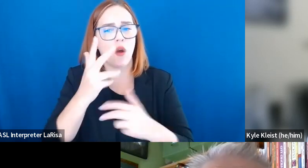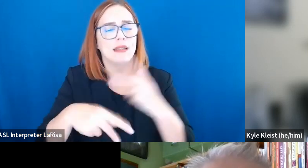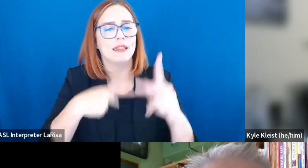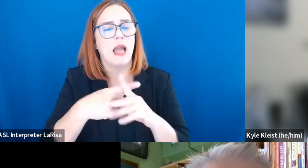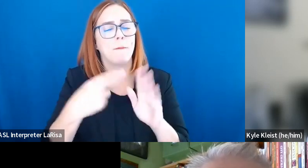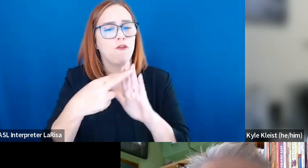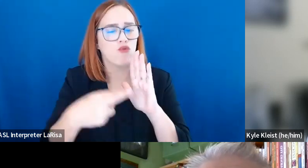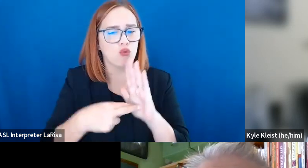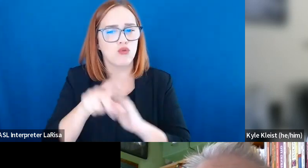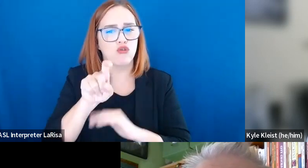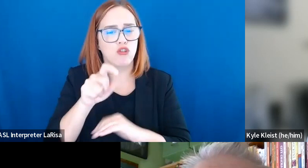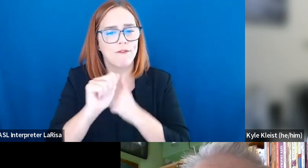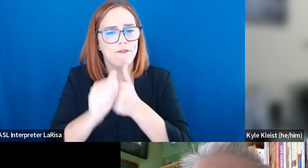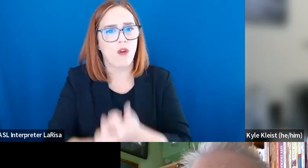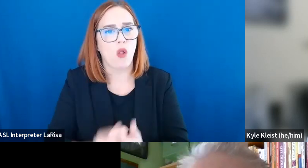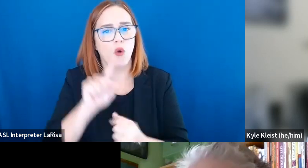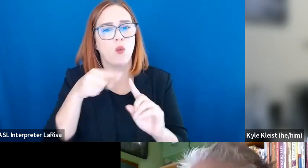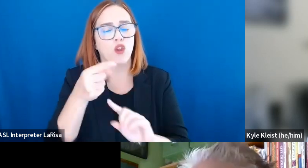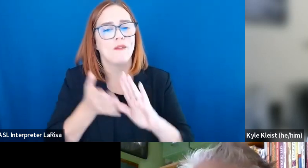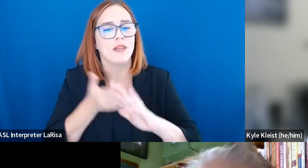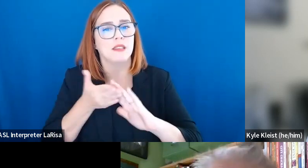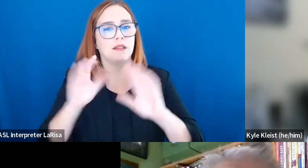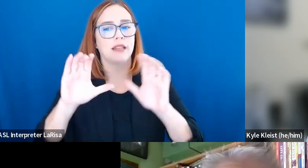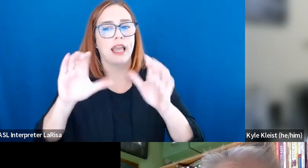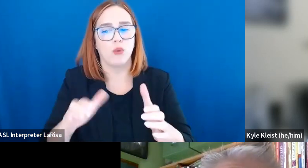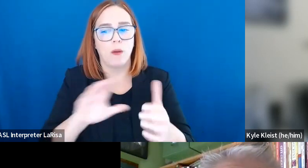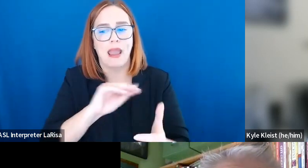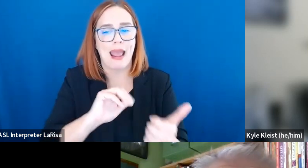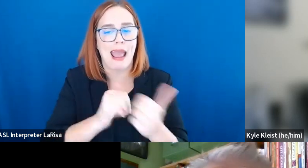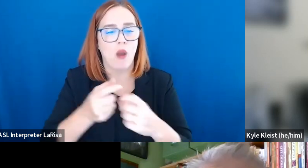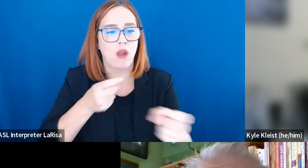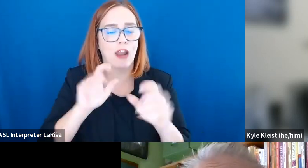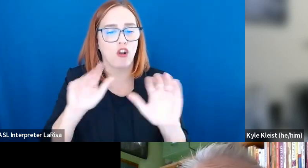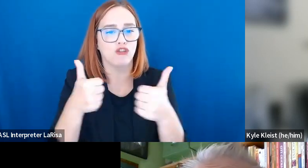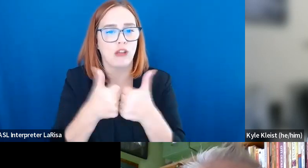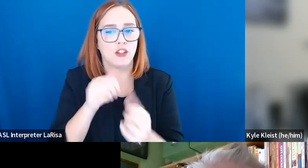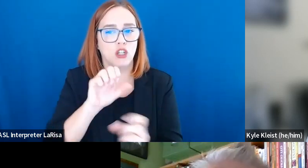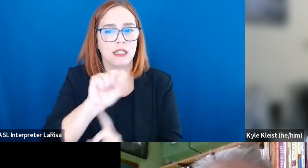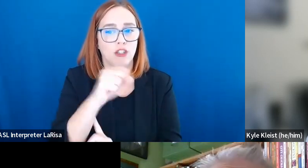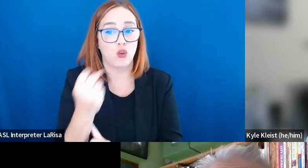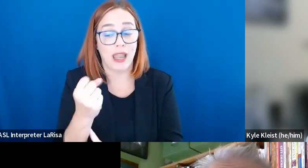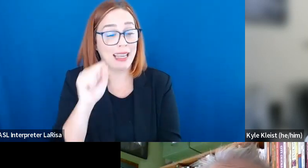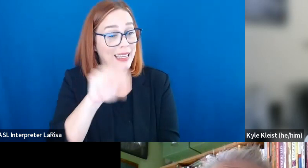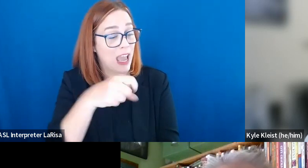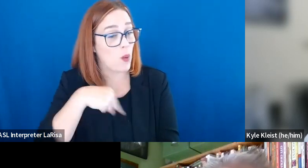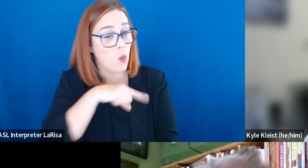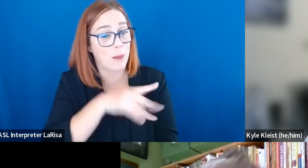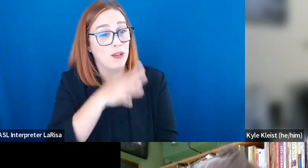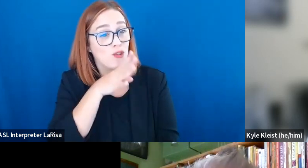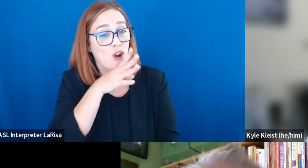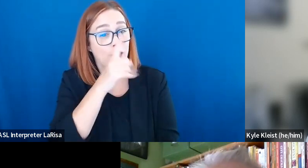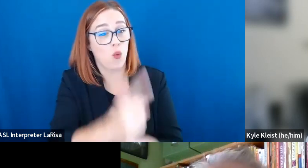to handle challenging situations. Yeah, so we have been talking for an hour and a half about peer support,